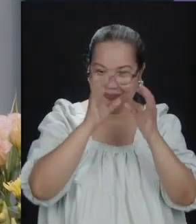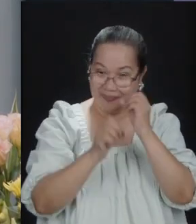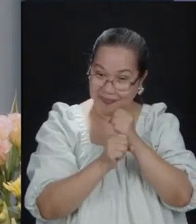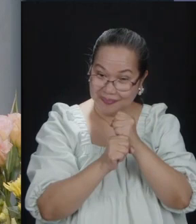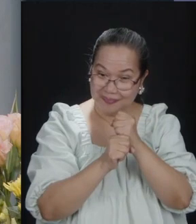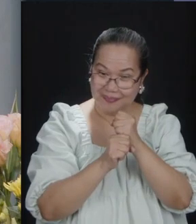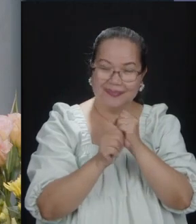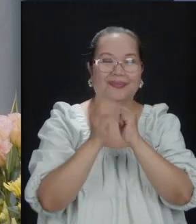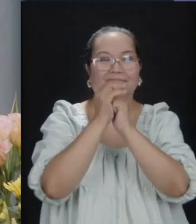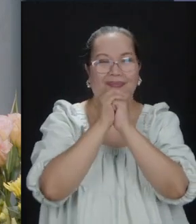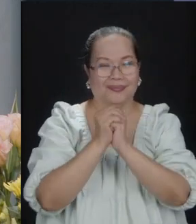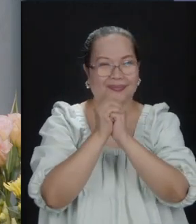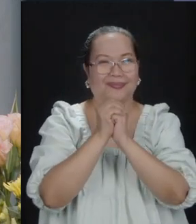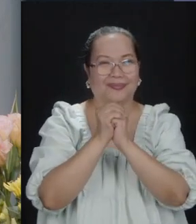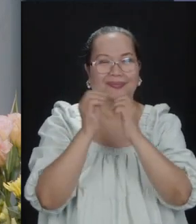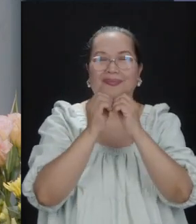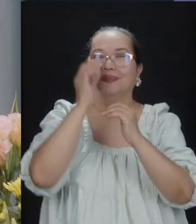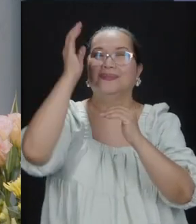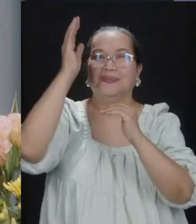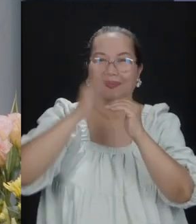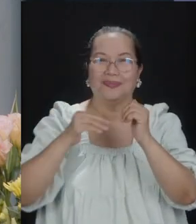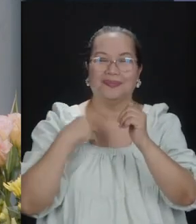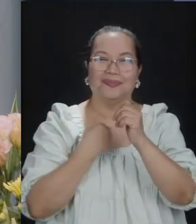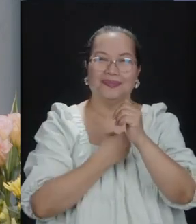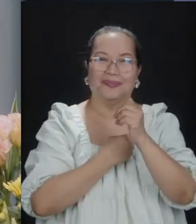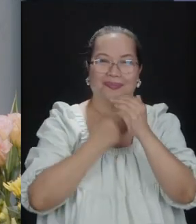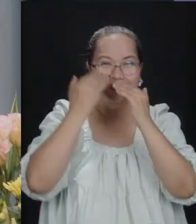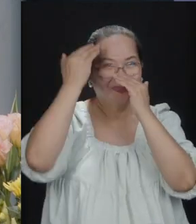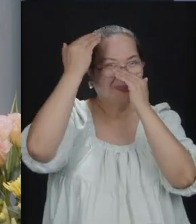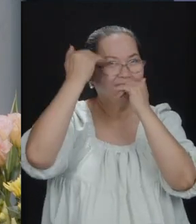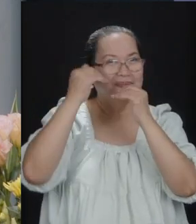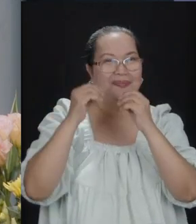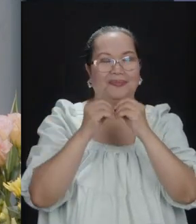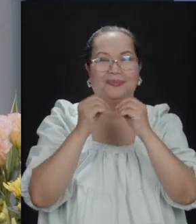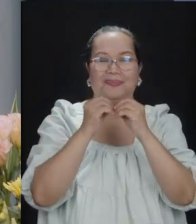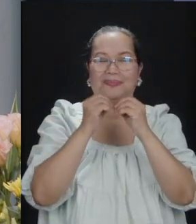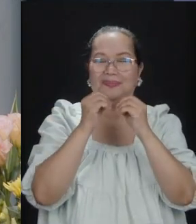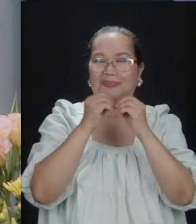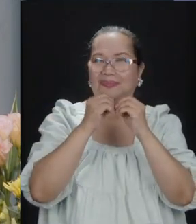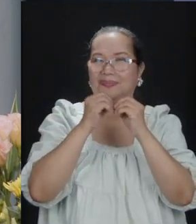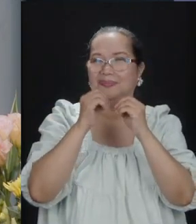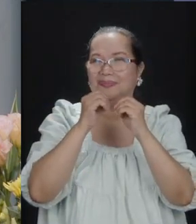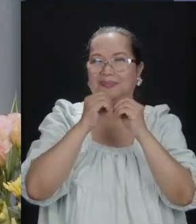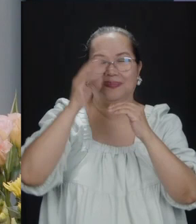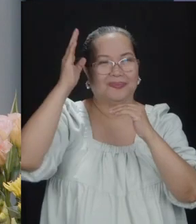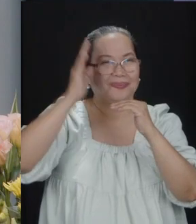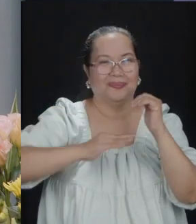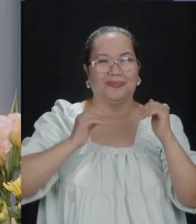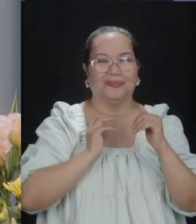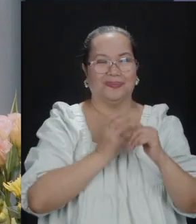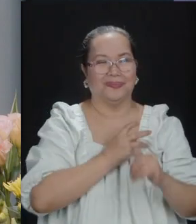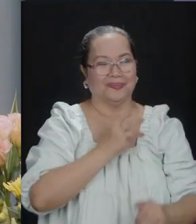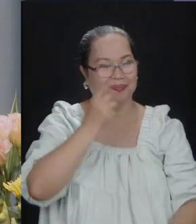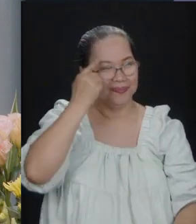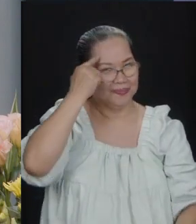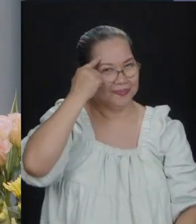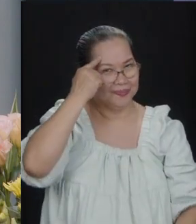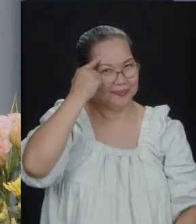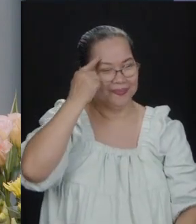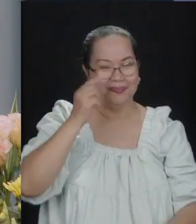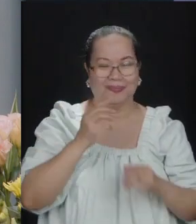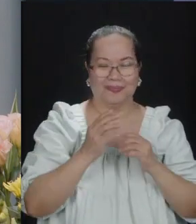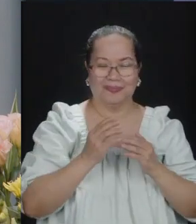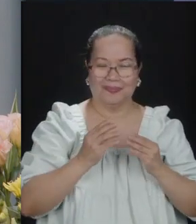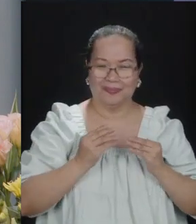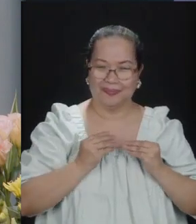and worship beyond our expectations and more than we deserve. So